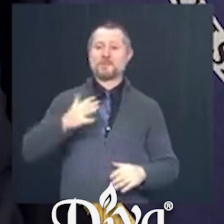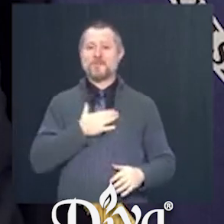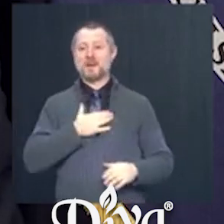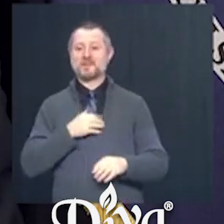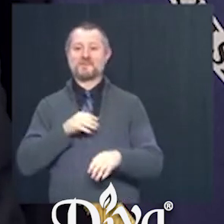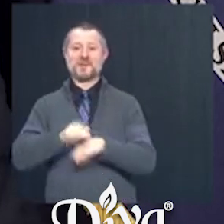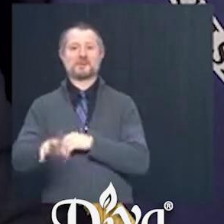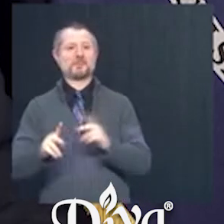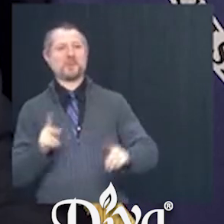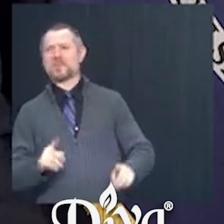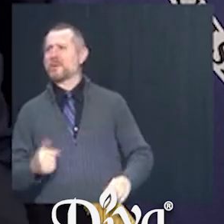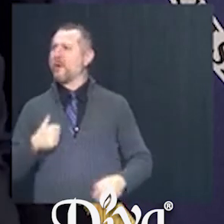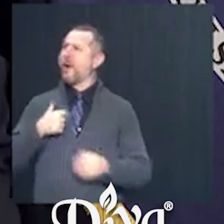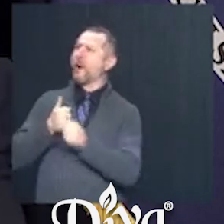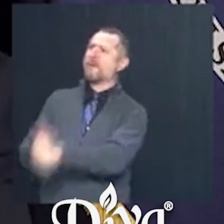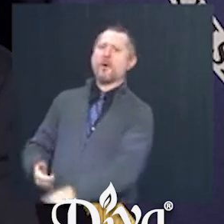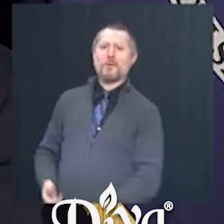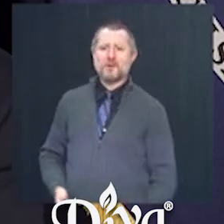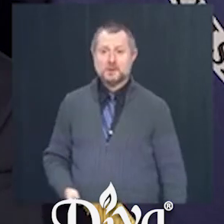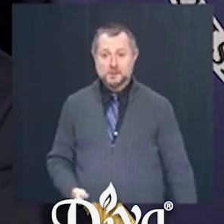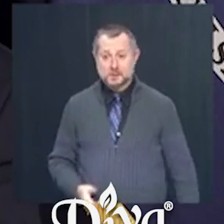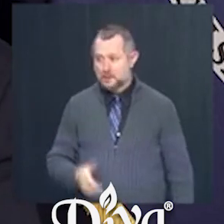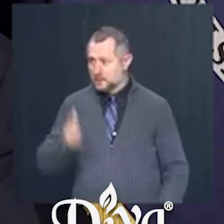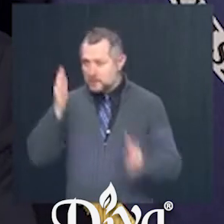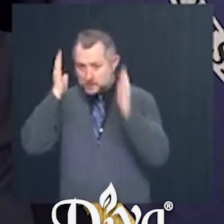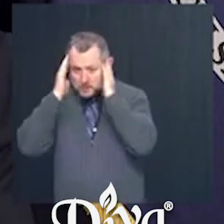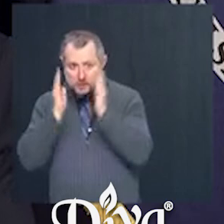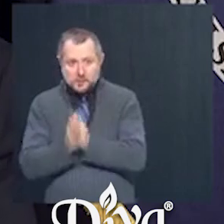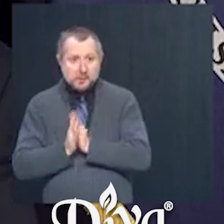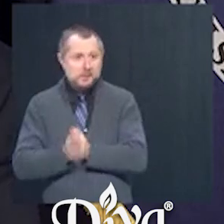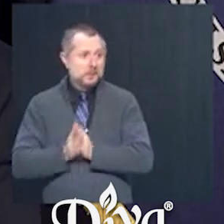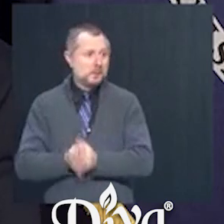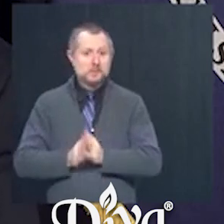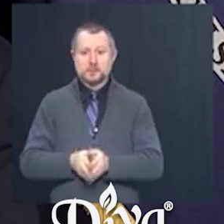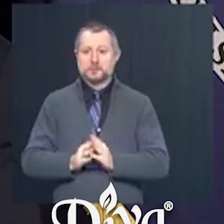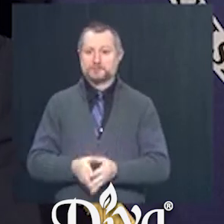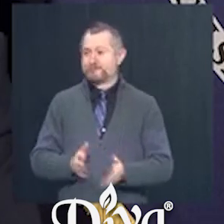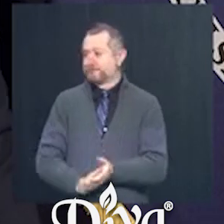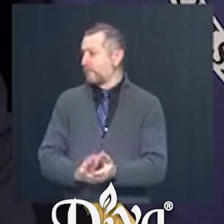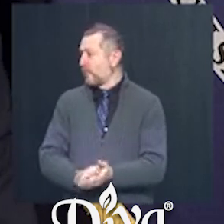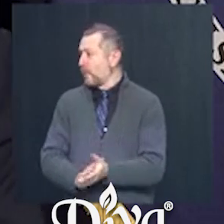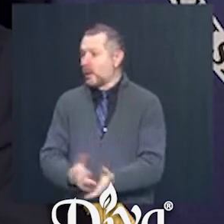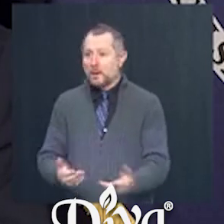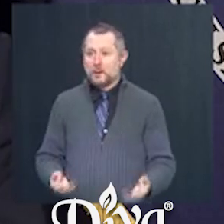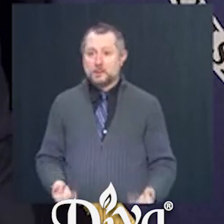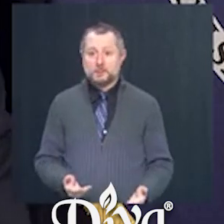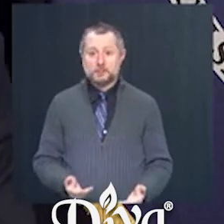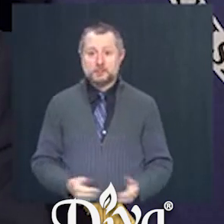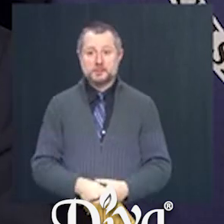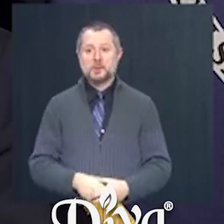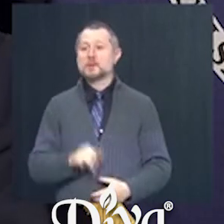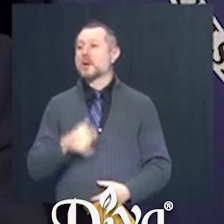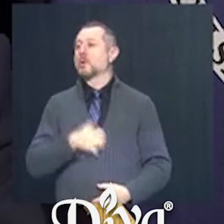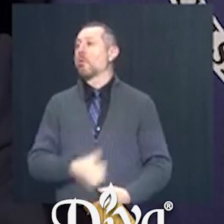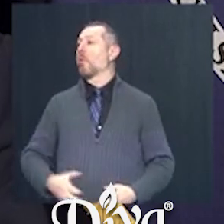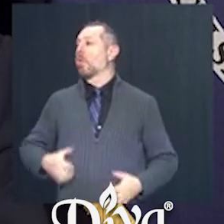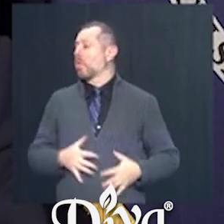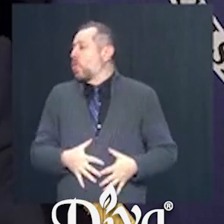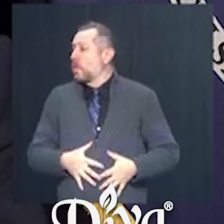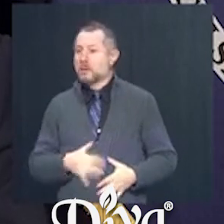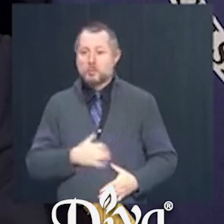advice. Congratulations. Congratulations. No, it's repugnant to